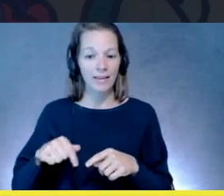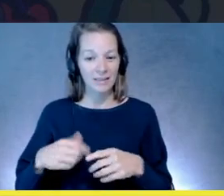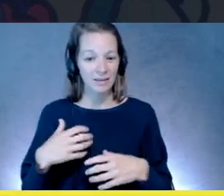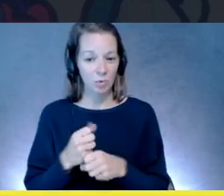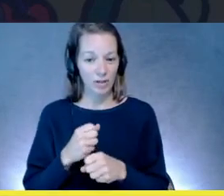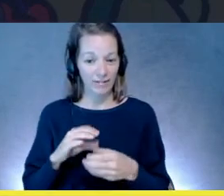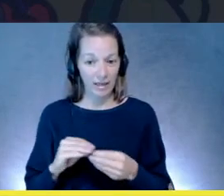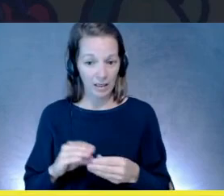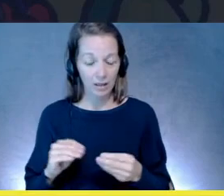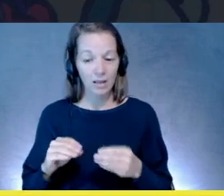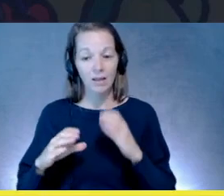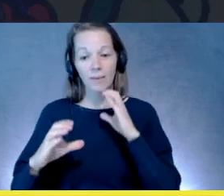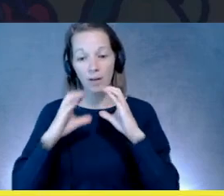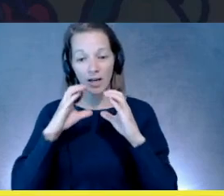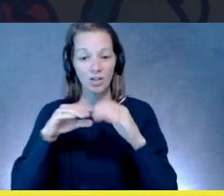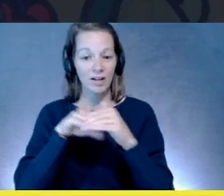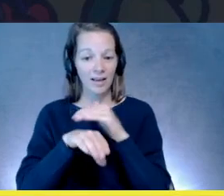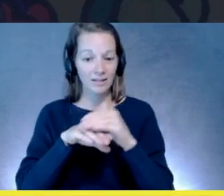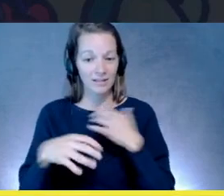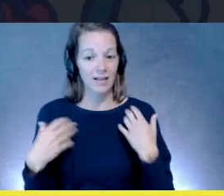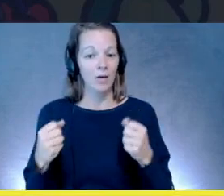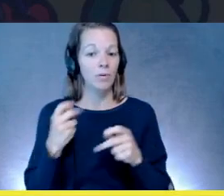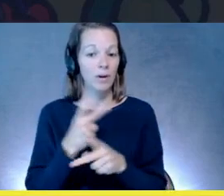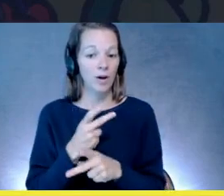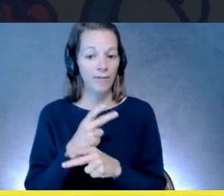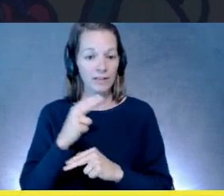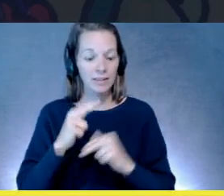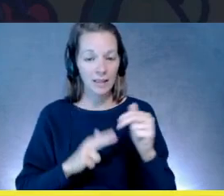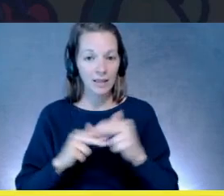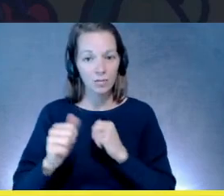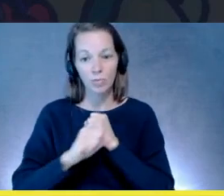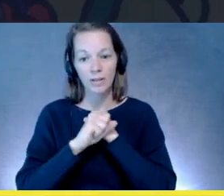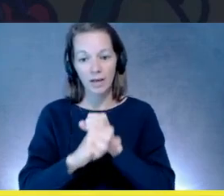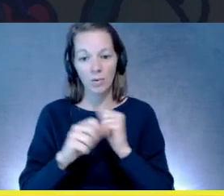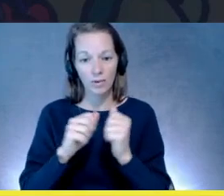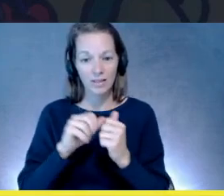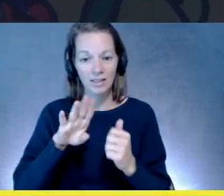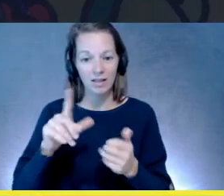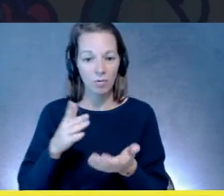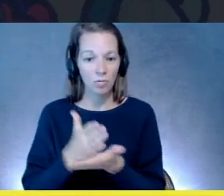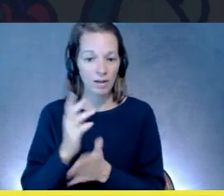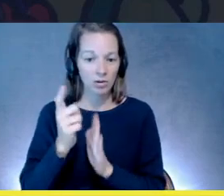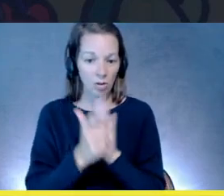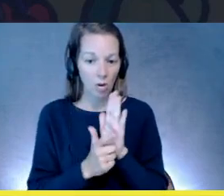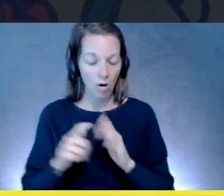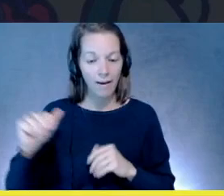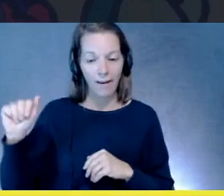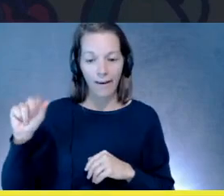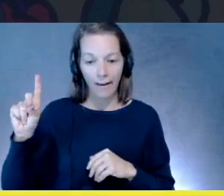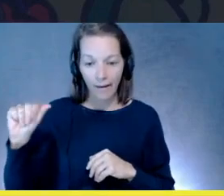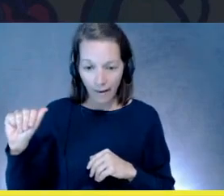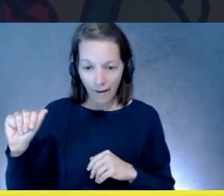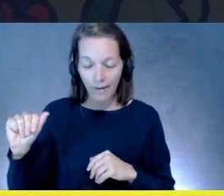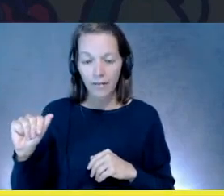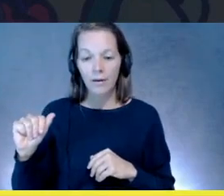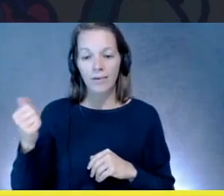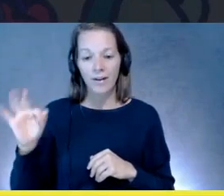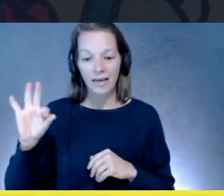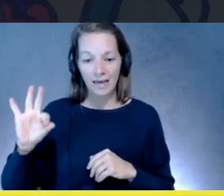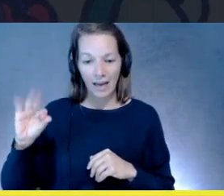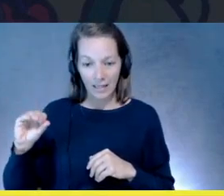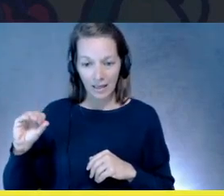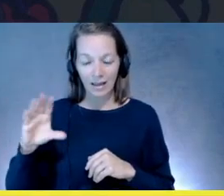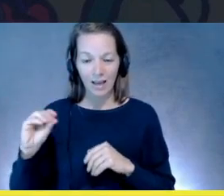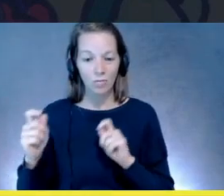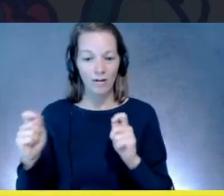access in healthcare facilities is protected by disability civil rights laws, including the Americans with Disabilities Act of 1990 and as